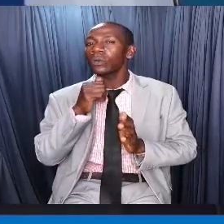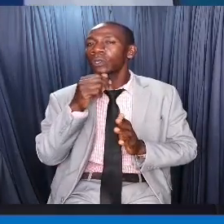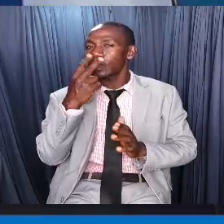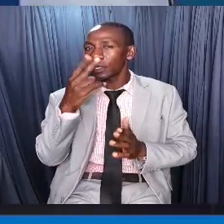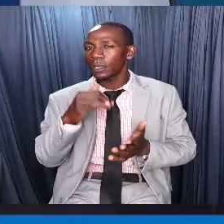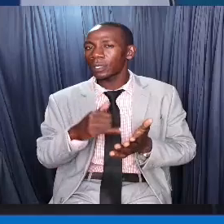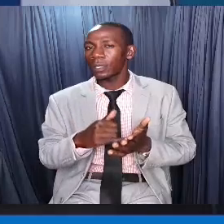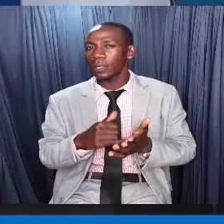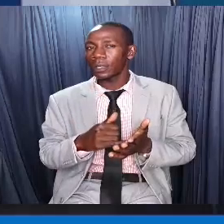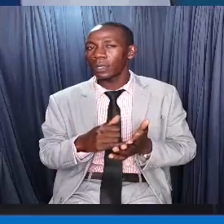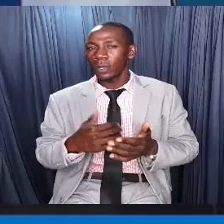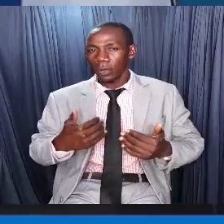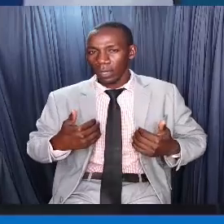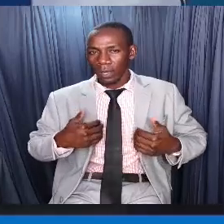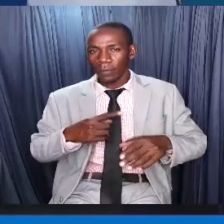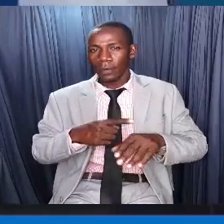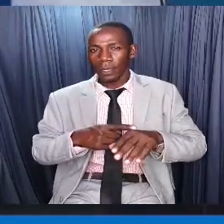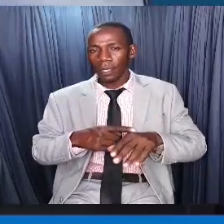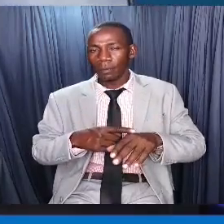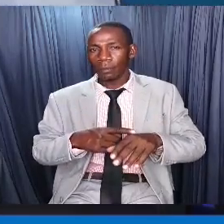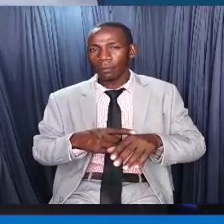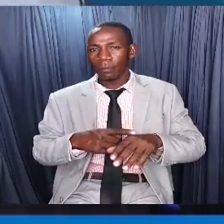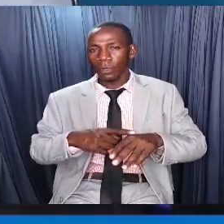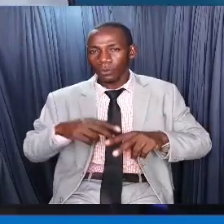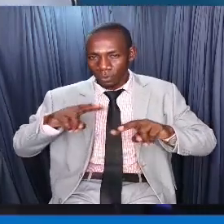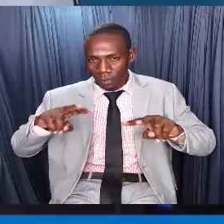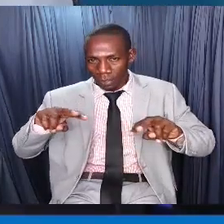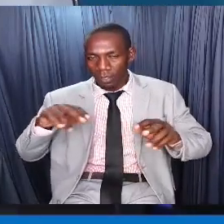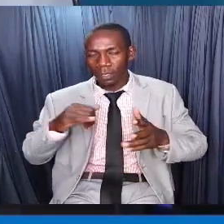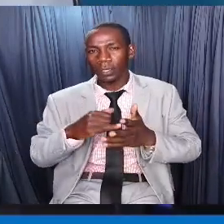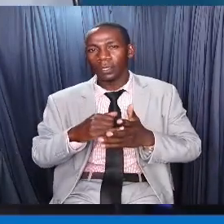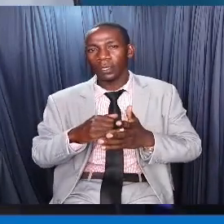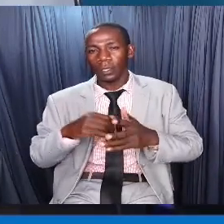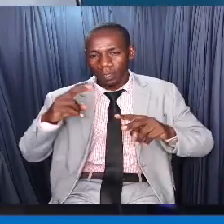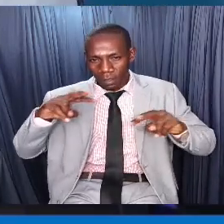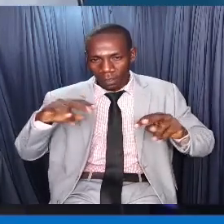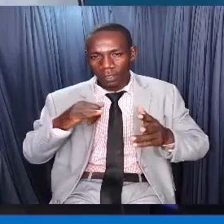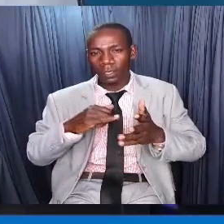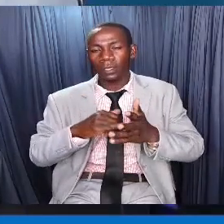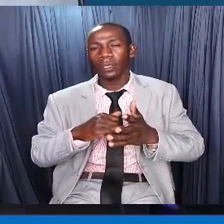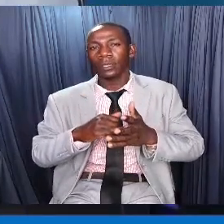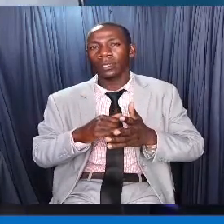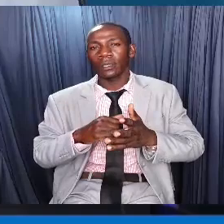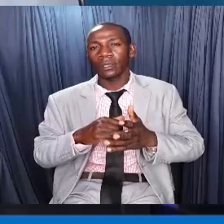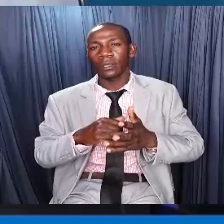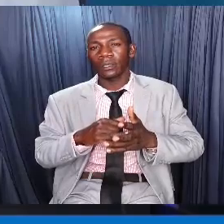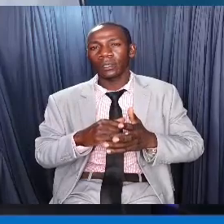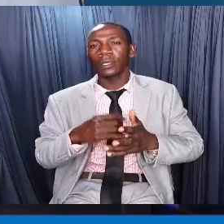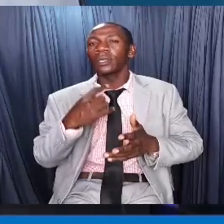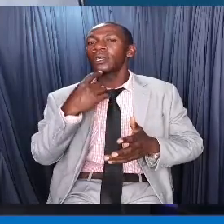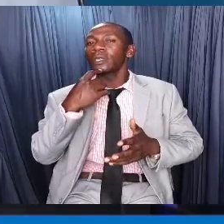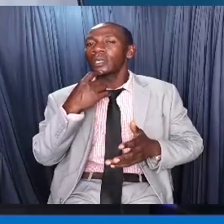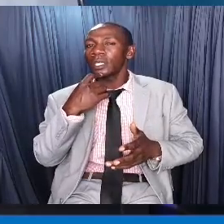And you never saw anything. Una nafasi ya pili. You have a second chance. Tafuta. Seek. Kutafuta. Seek.